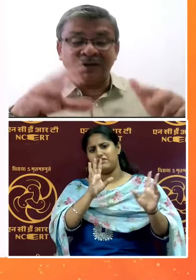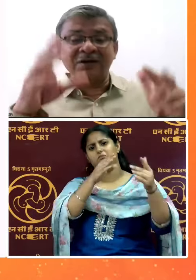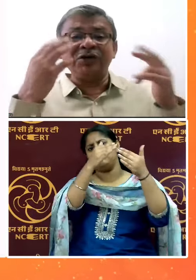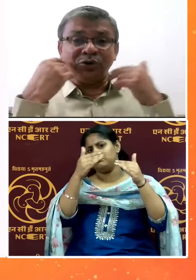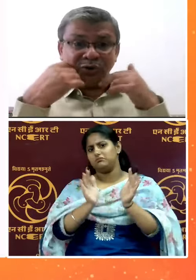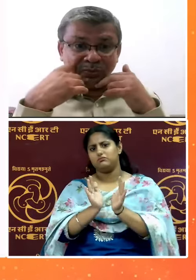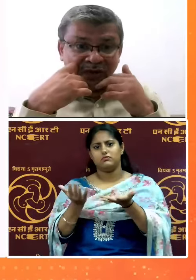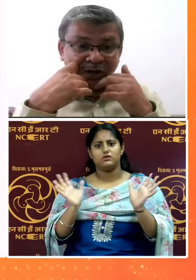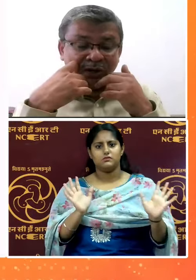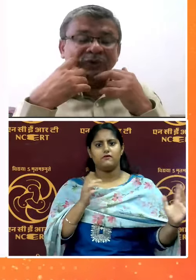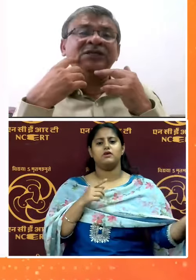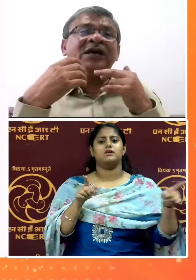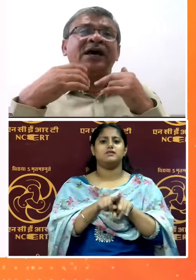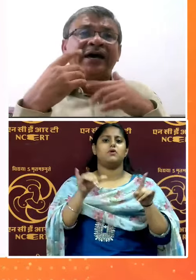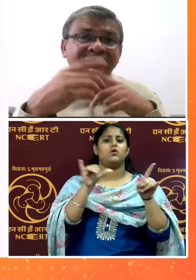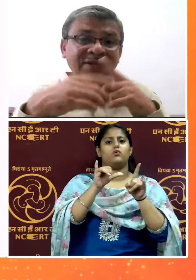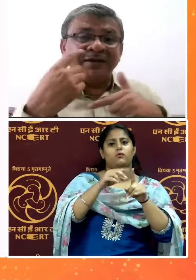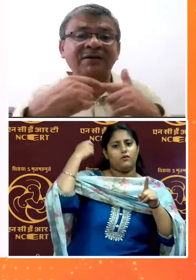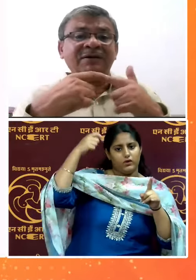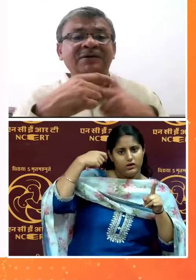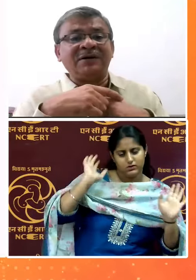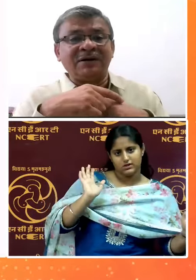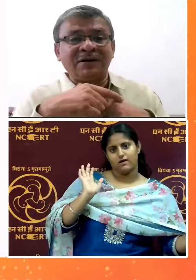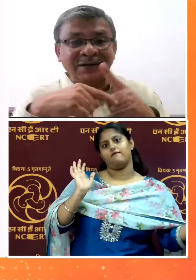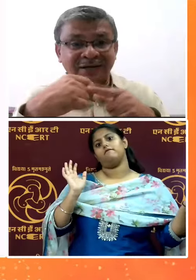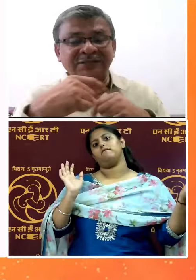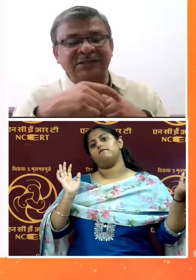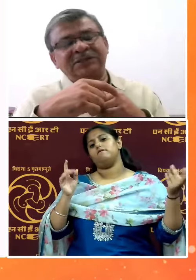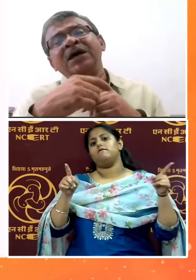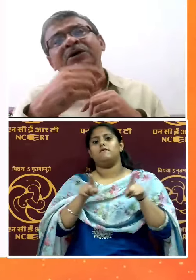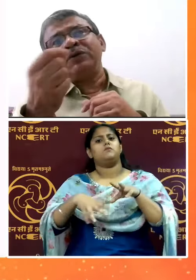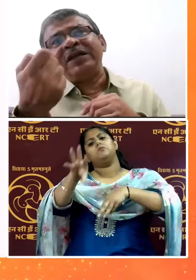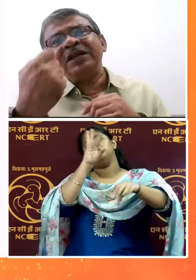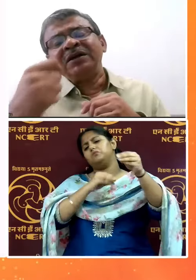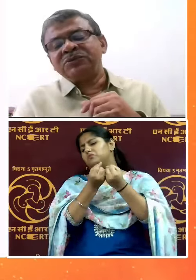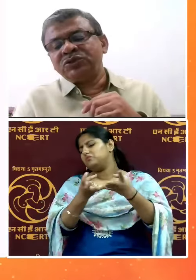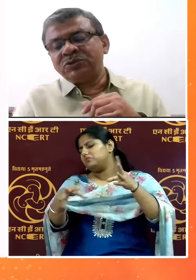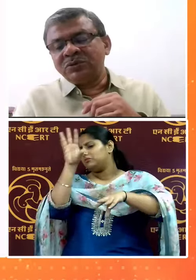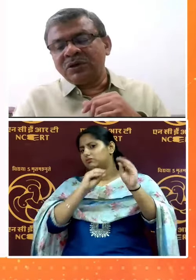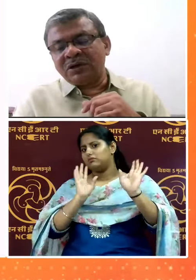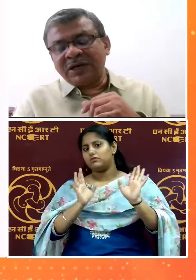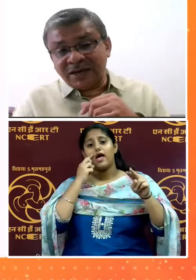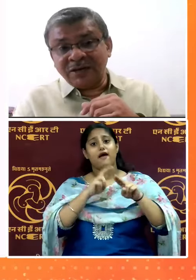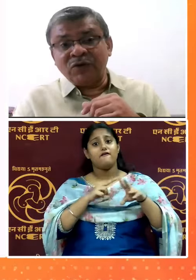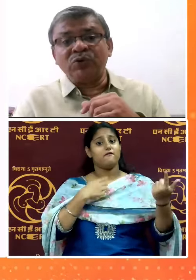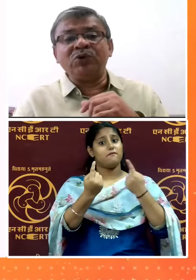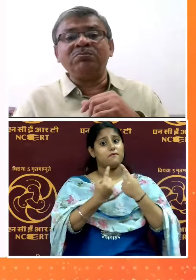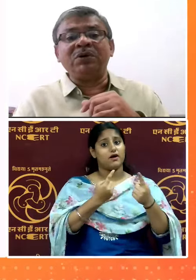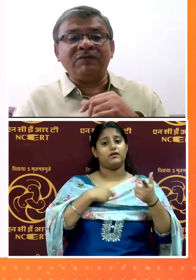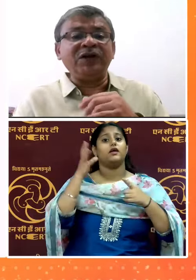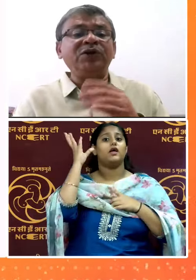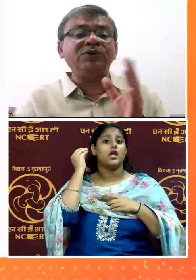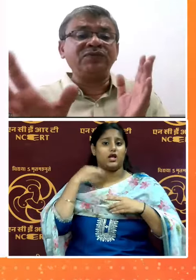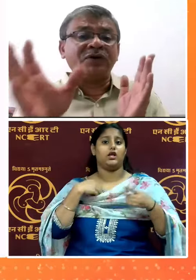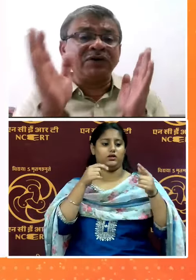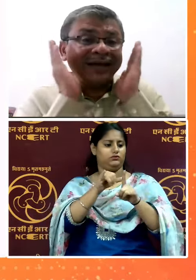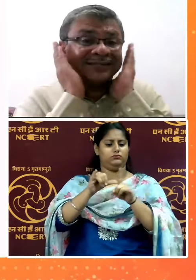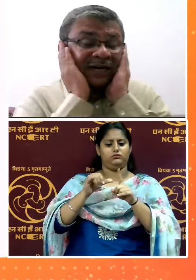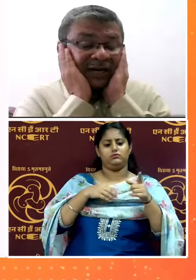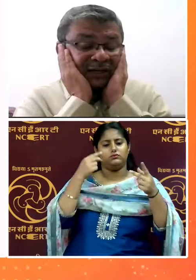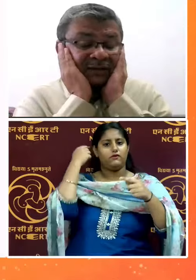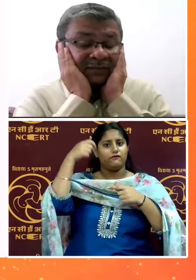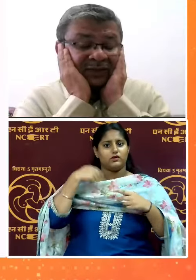hear the YouTube videos and then learn things. So when it comes to hearing YouTube videos